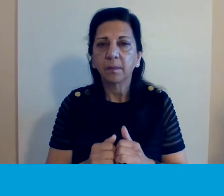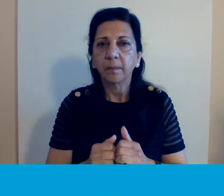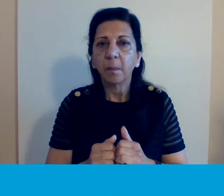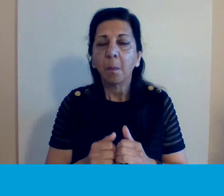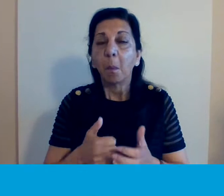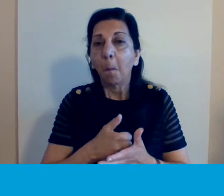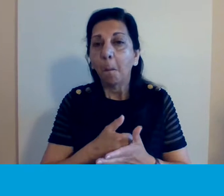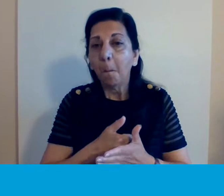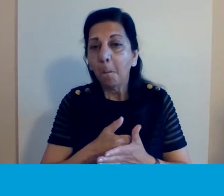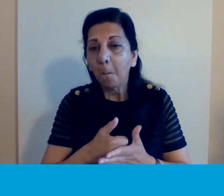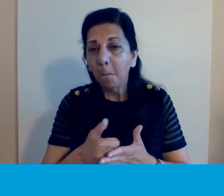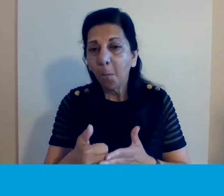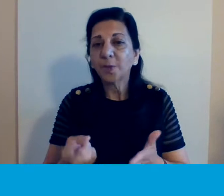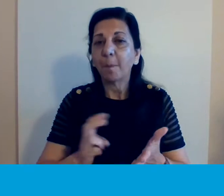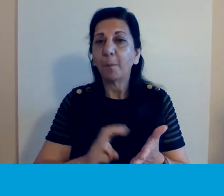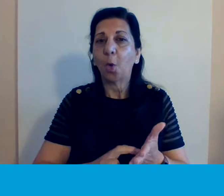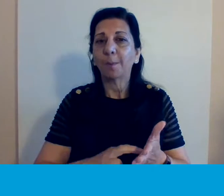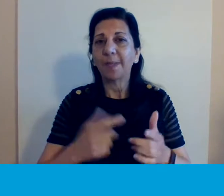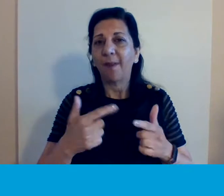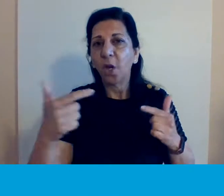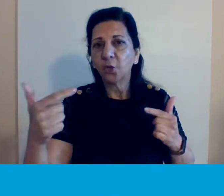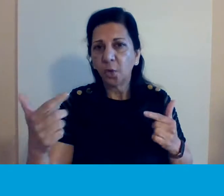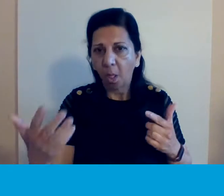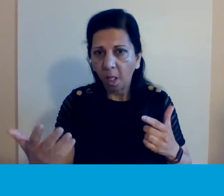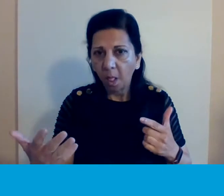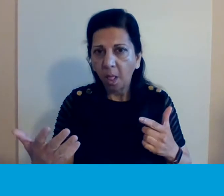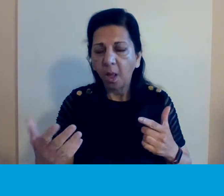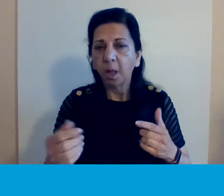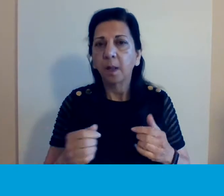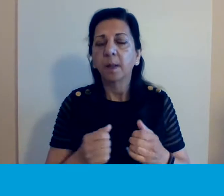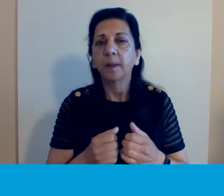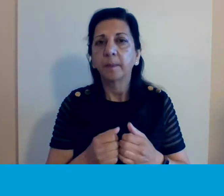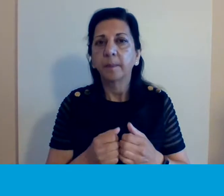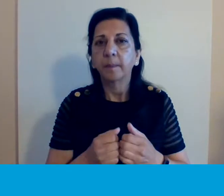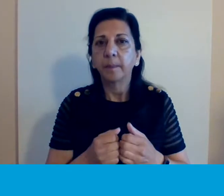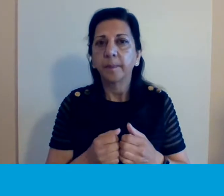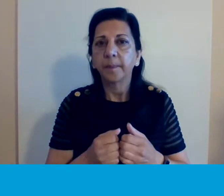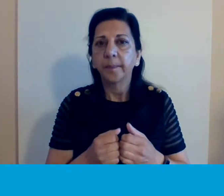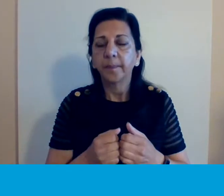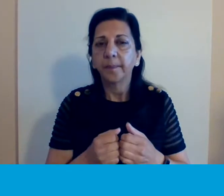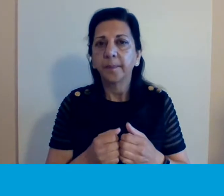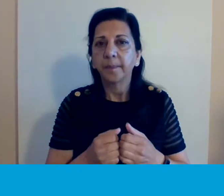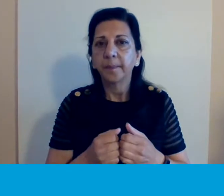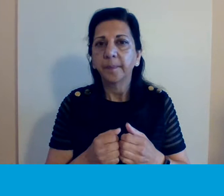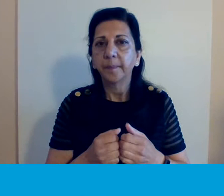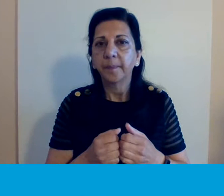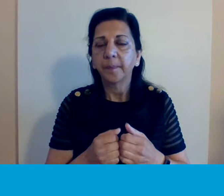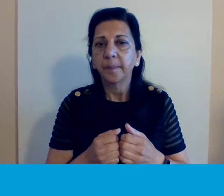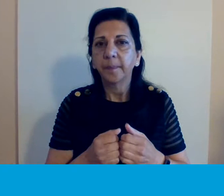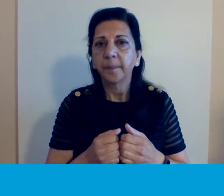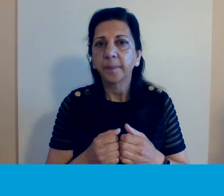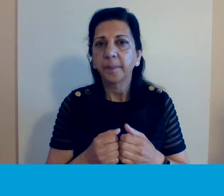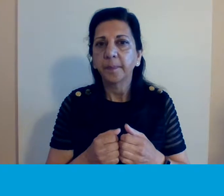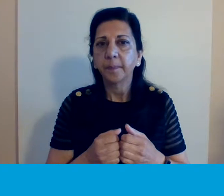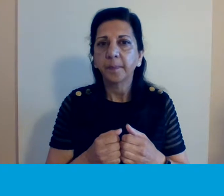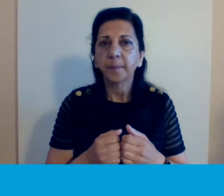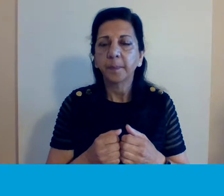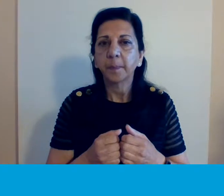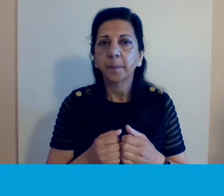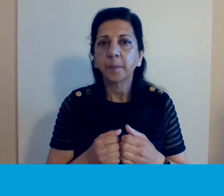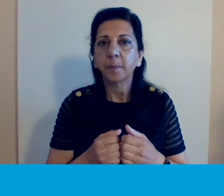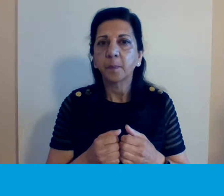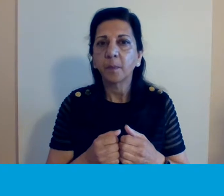are seeing that increase in activity, which at the beginning in April, March and April, we were seeing a decrease in